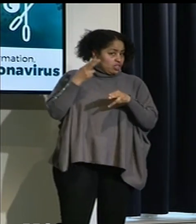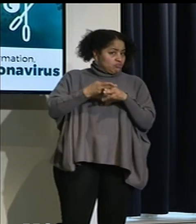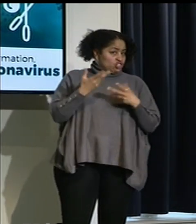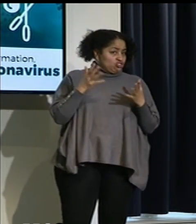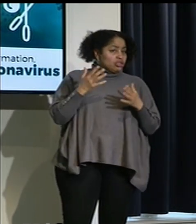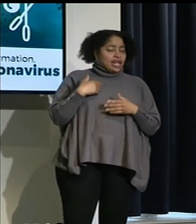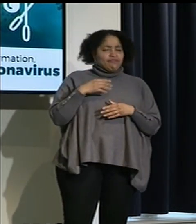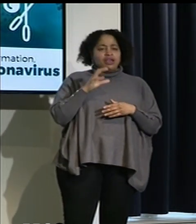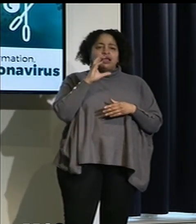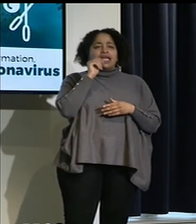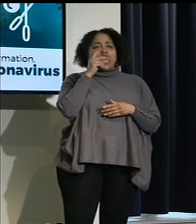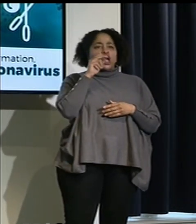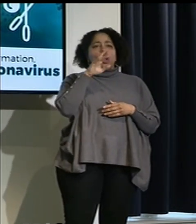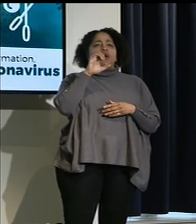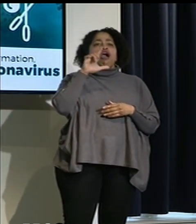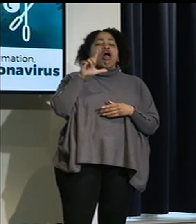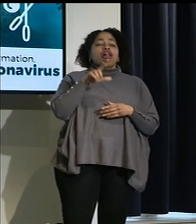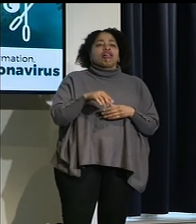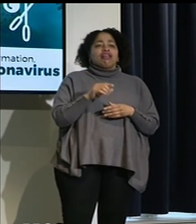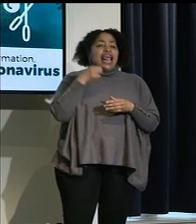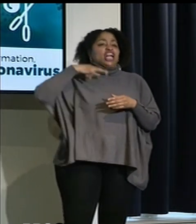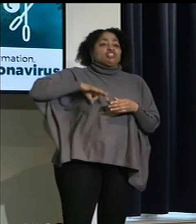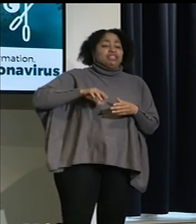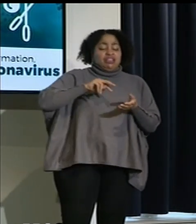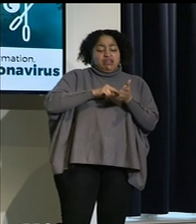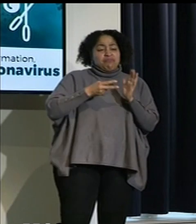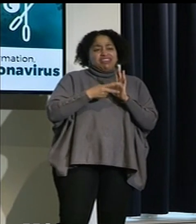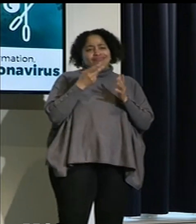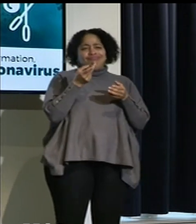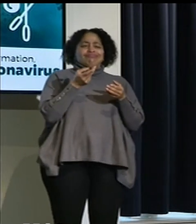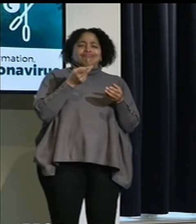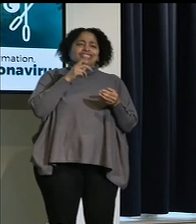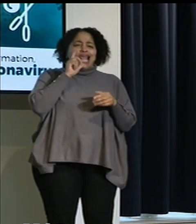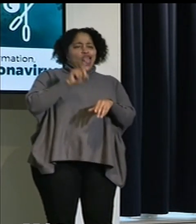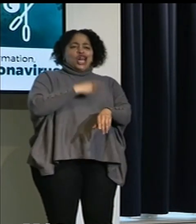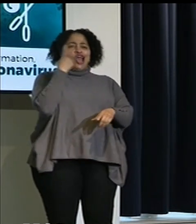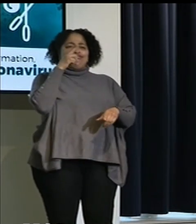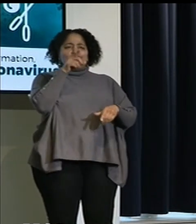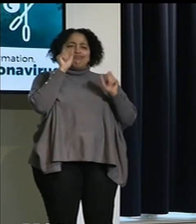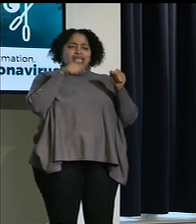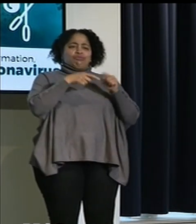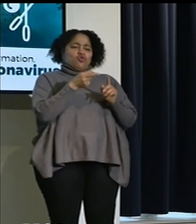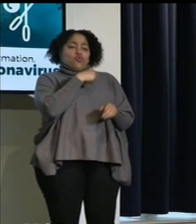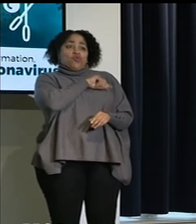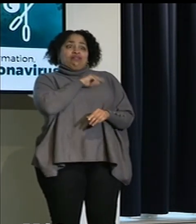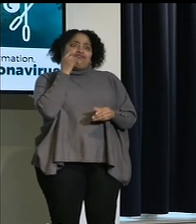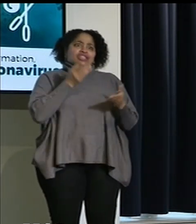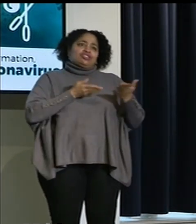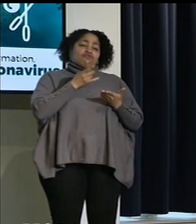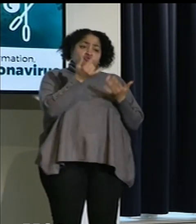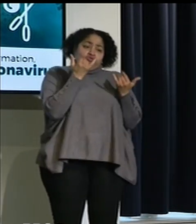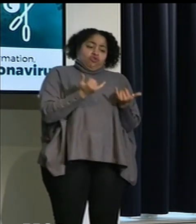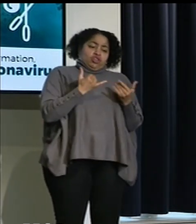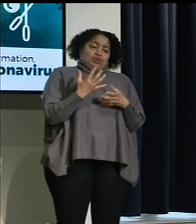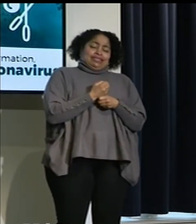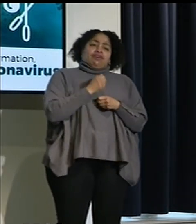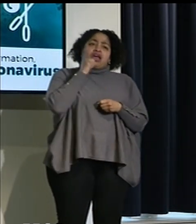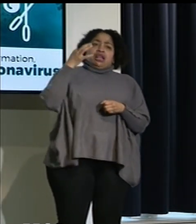what's called categorical eligibility, so it won't take you long to get qualified for these services. If you are currently